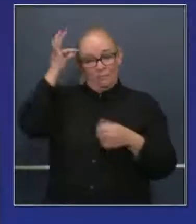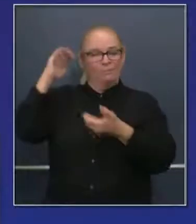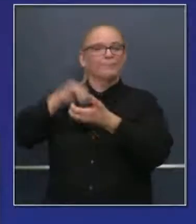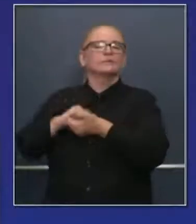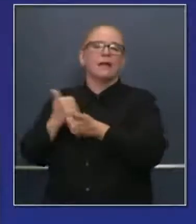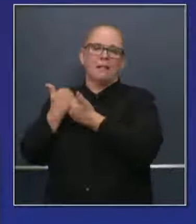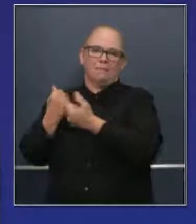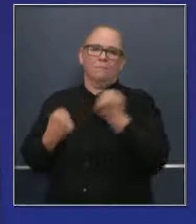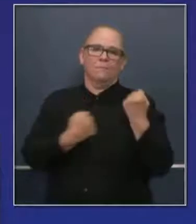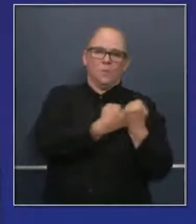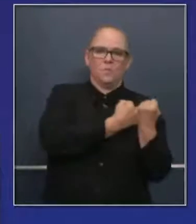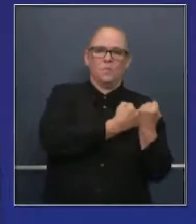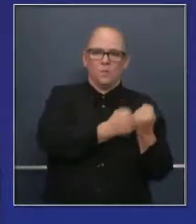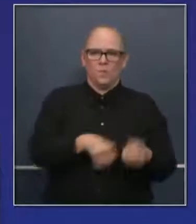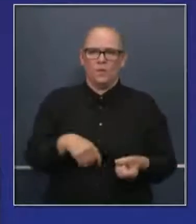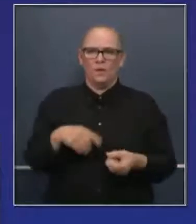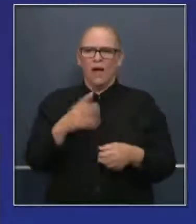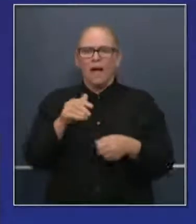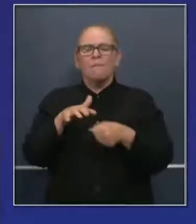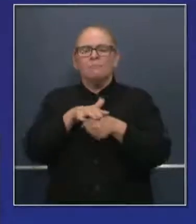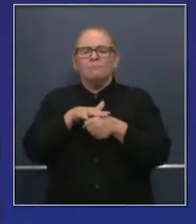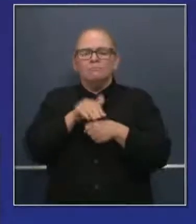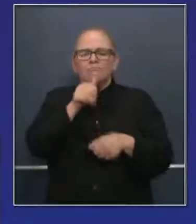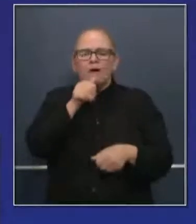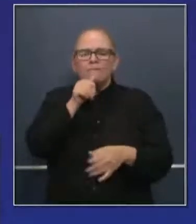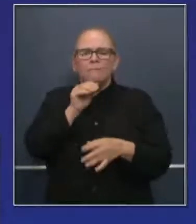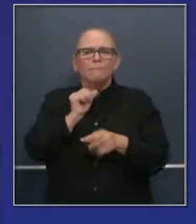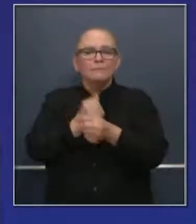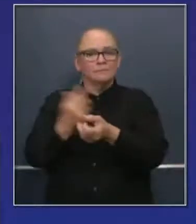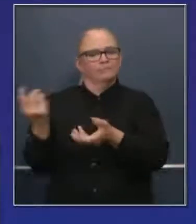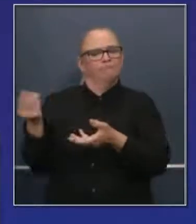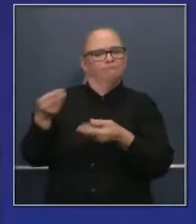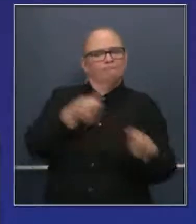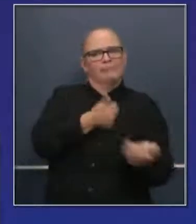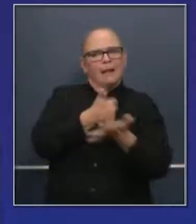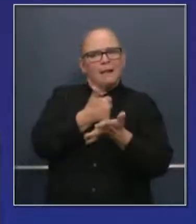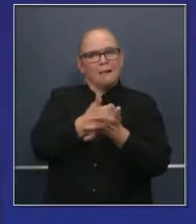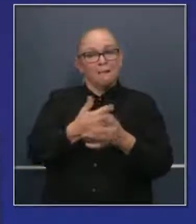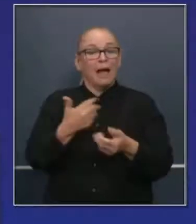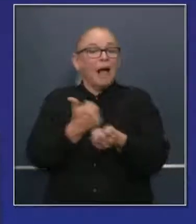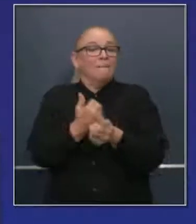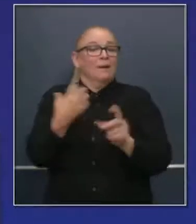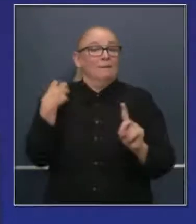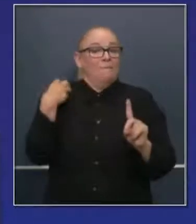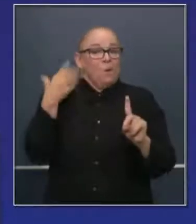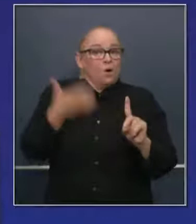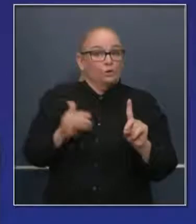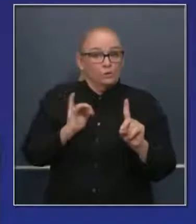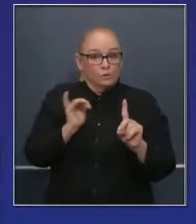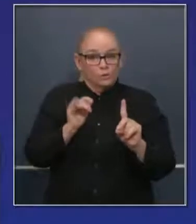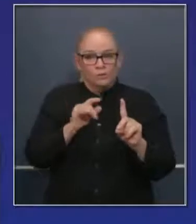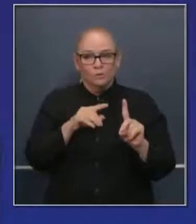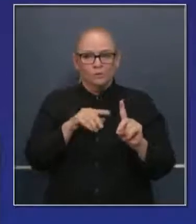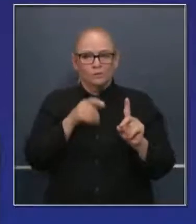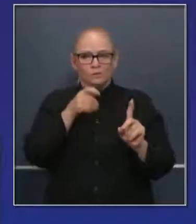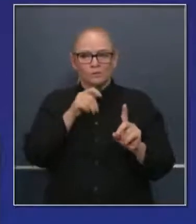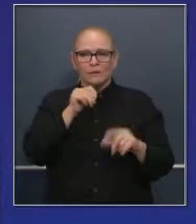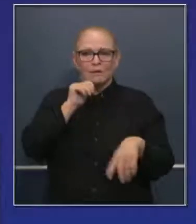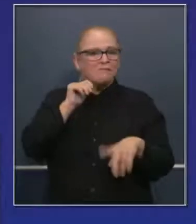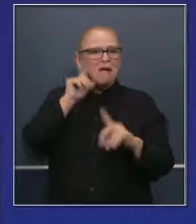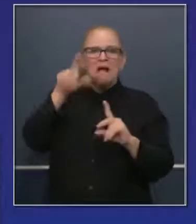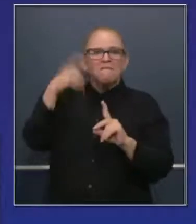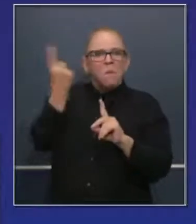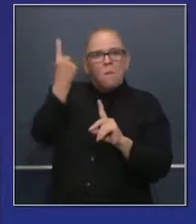critical to develop partnerships with employers, critical to develop partnerships with non-governmental organizations,